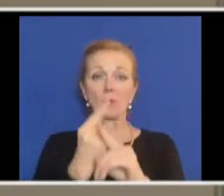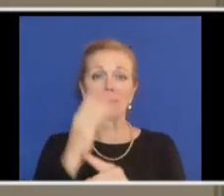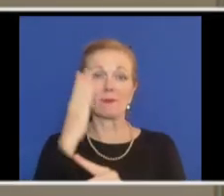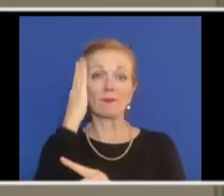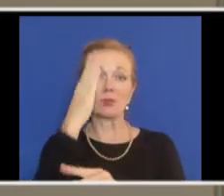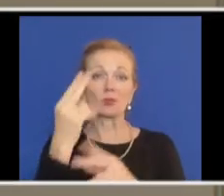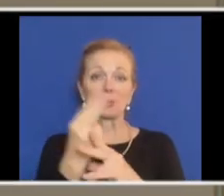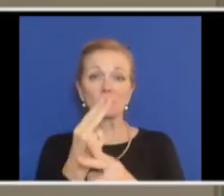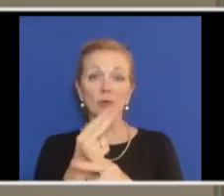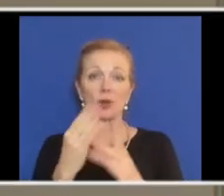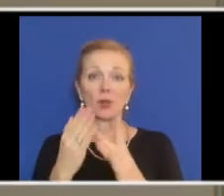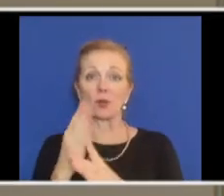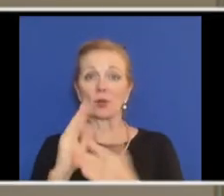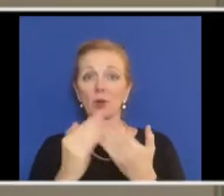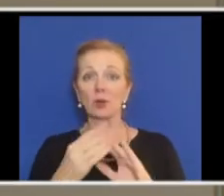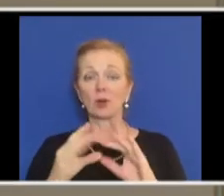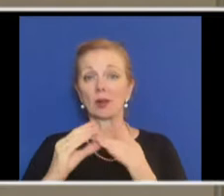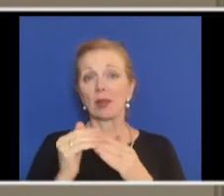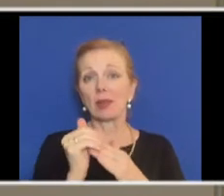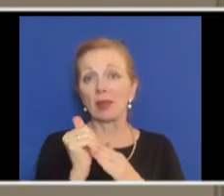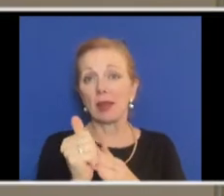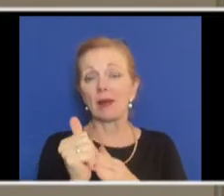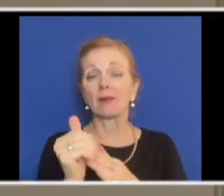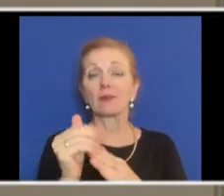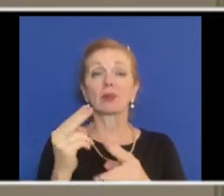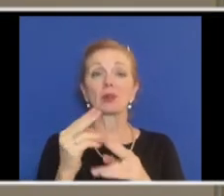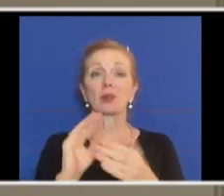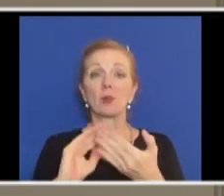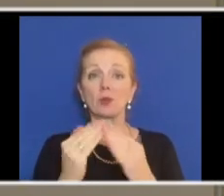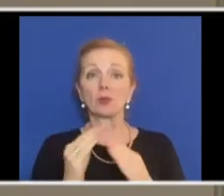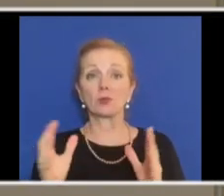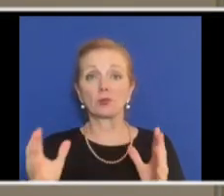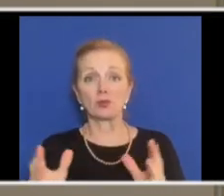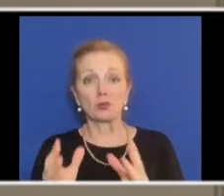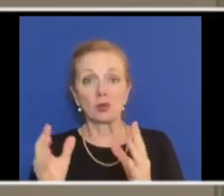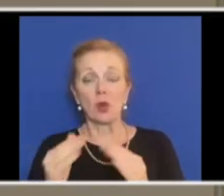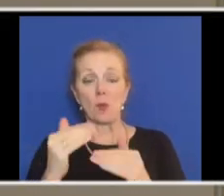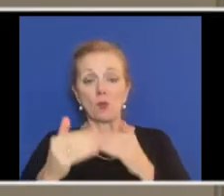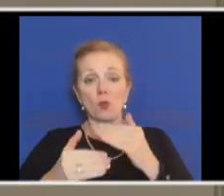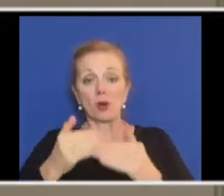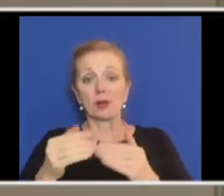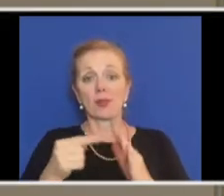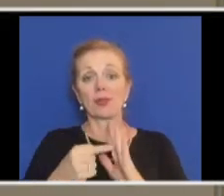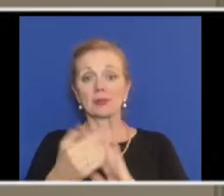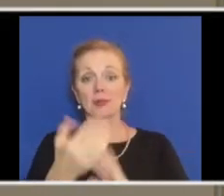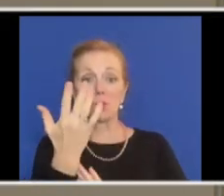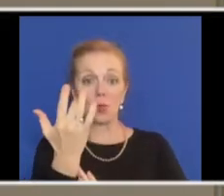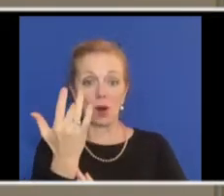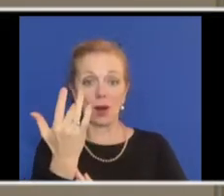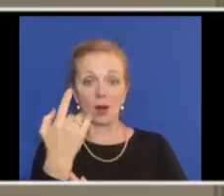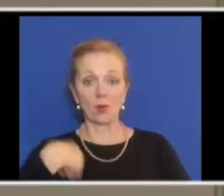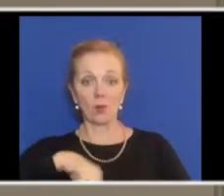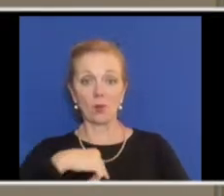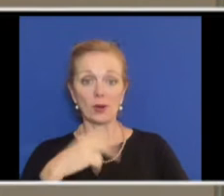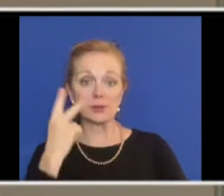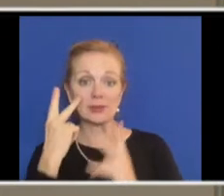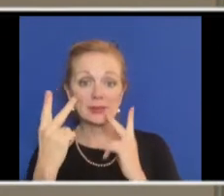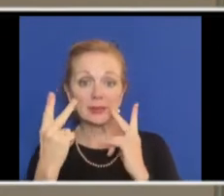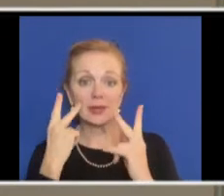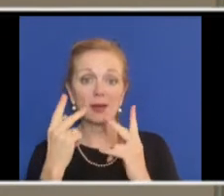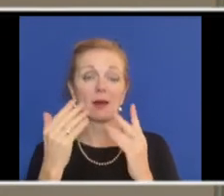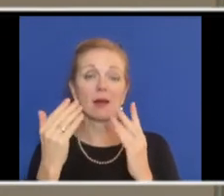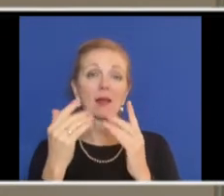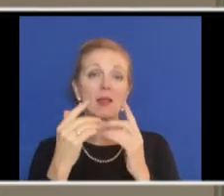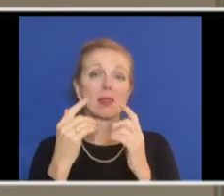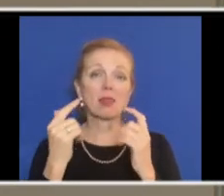through community-led and Community Driven processes this is why we are seeing a lot of